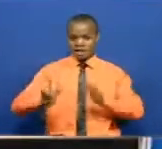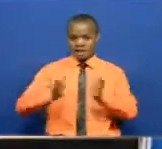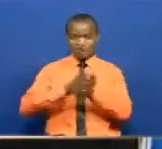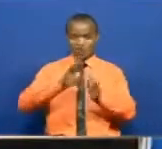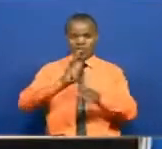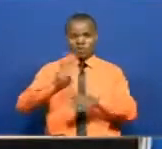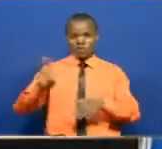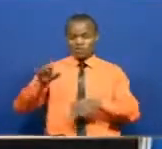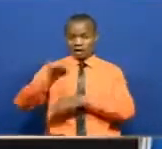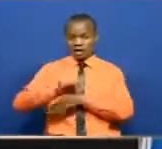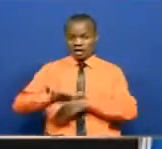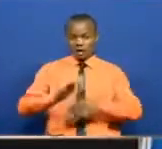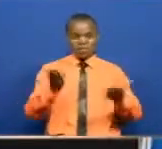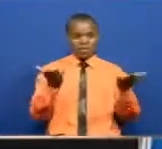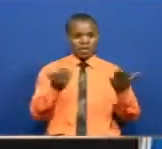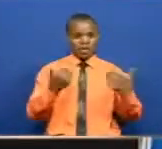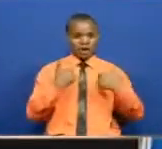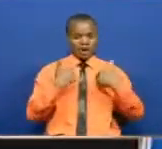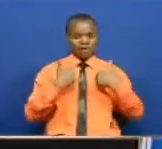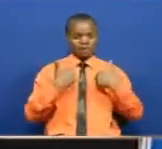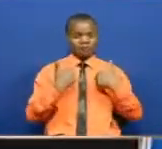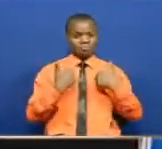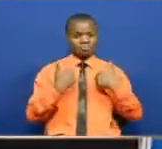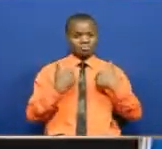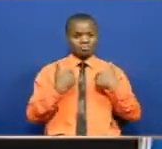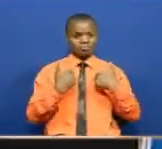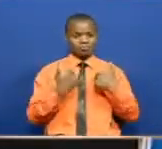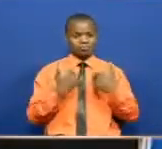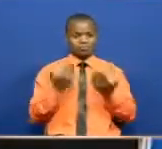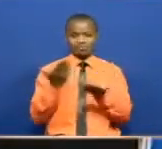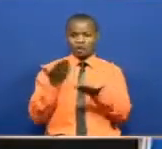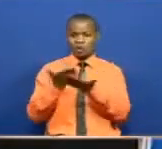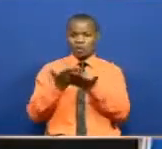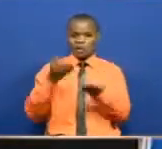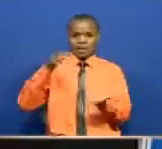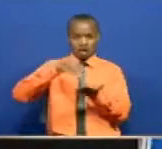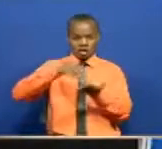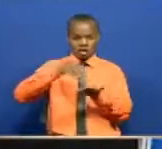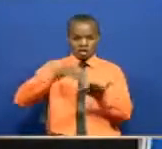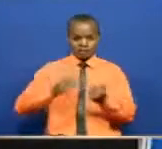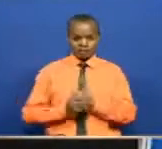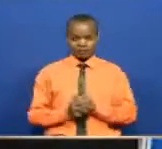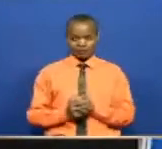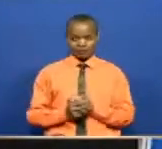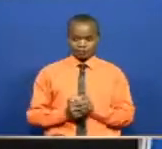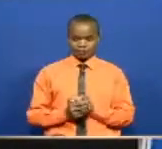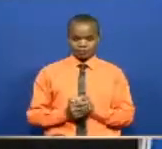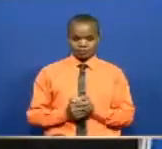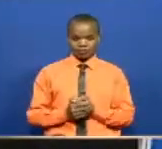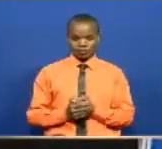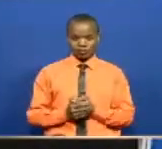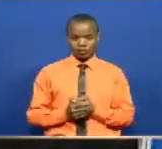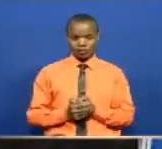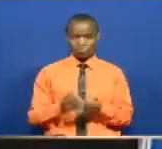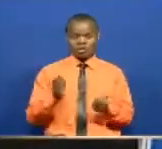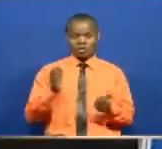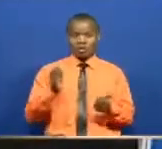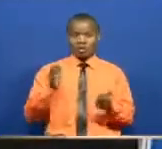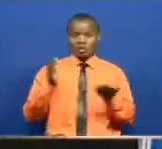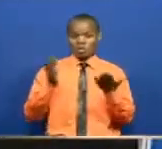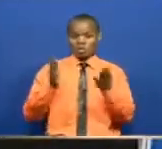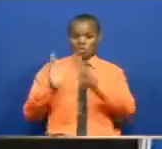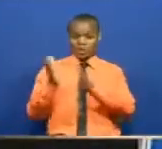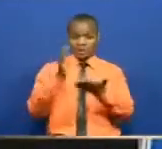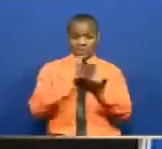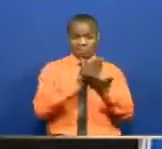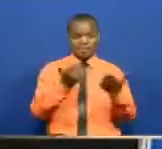country where there are scattered wet conditions. Remember, the weather experts told us that as we come towards